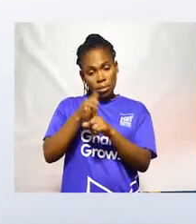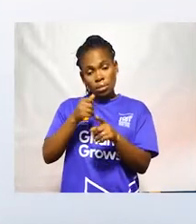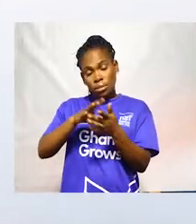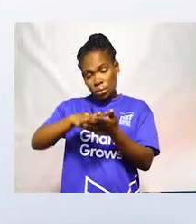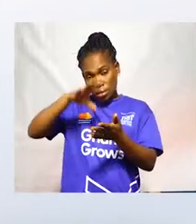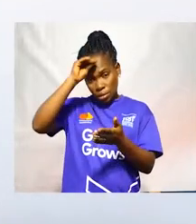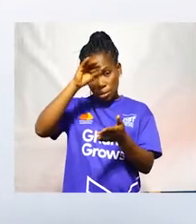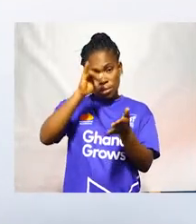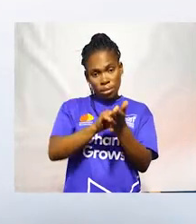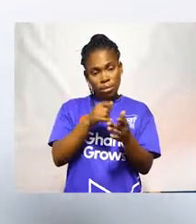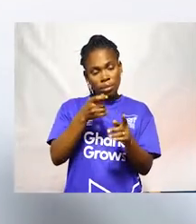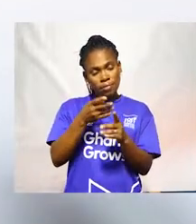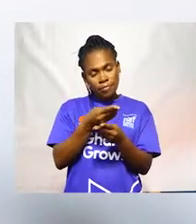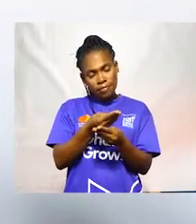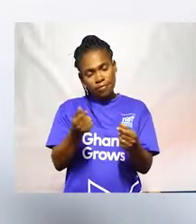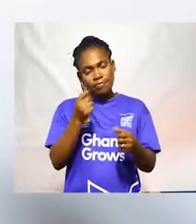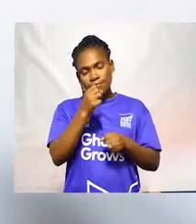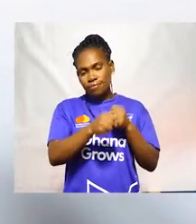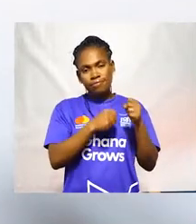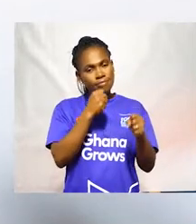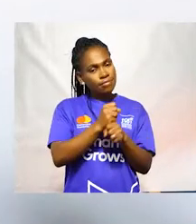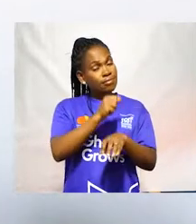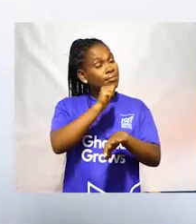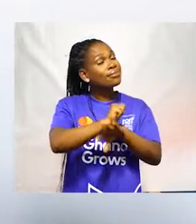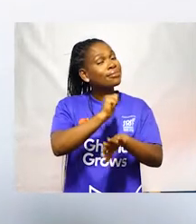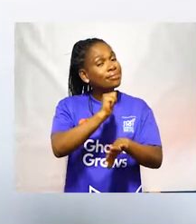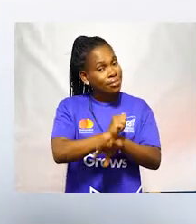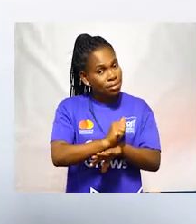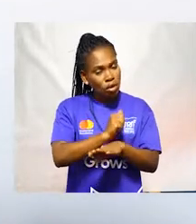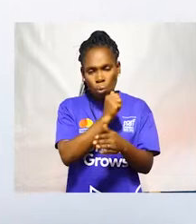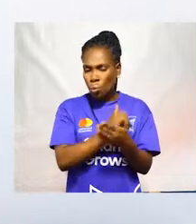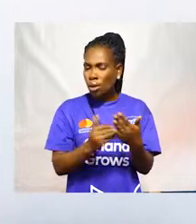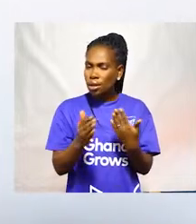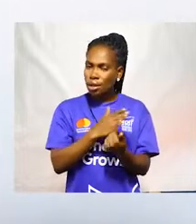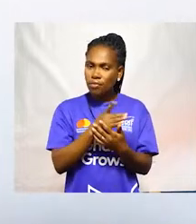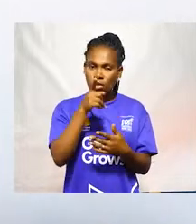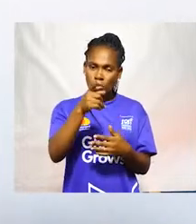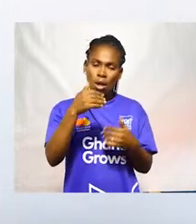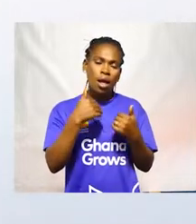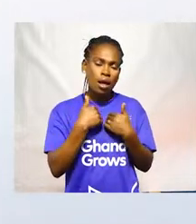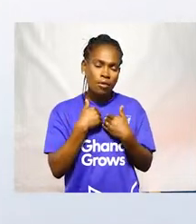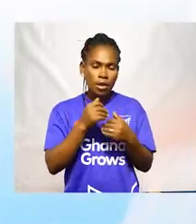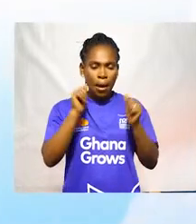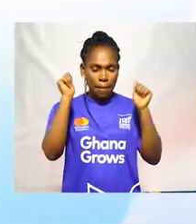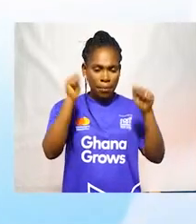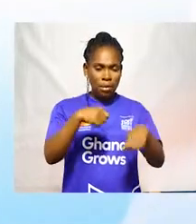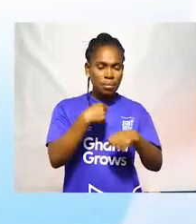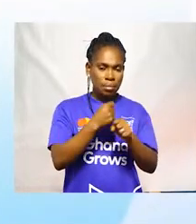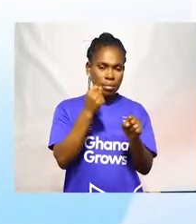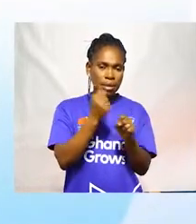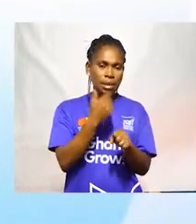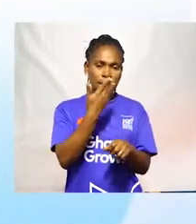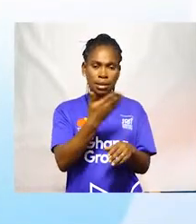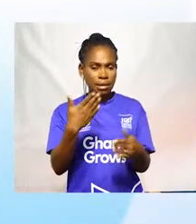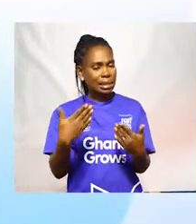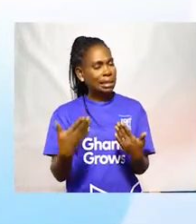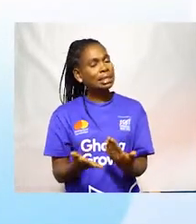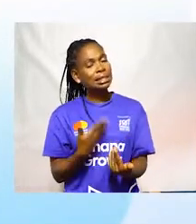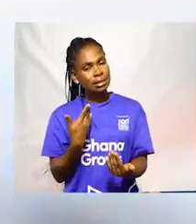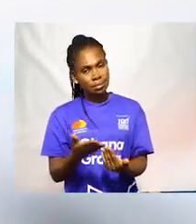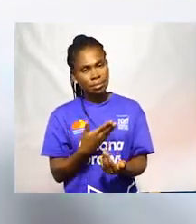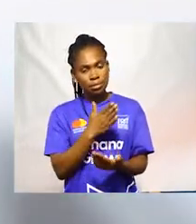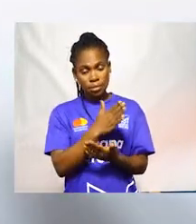of ministry. What I have is ability to make the word simple. Somebody can take a